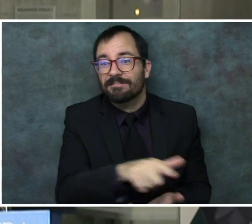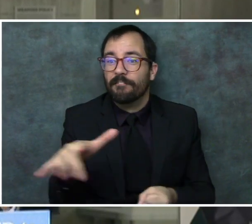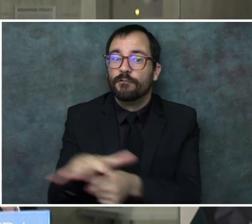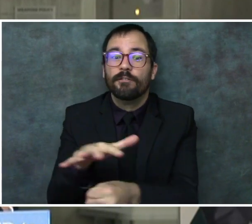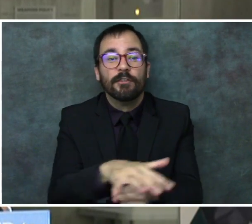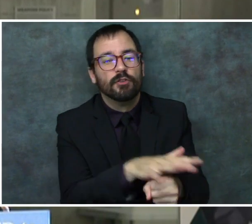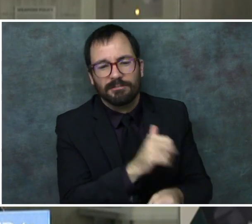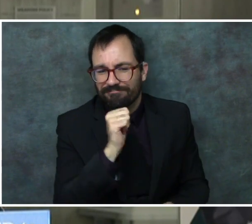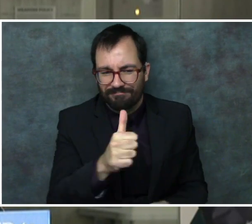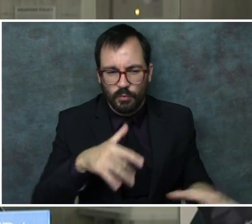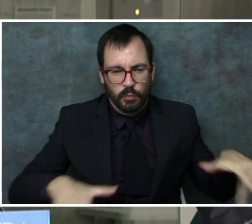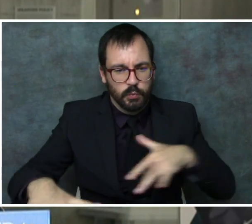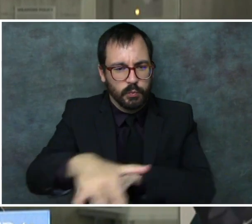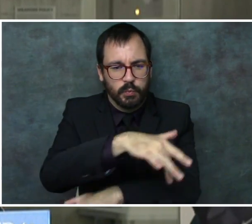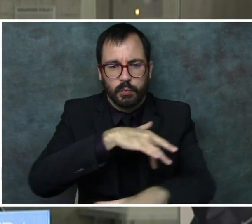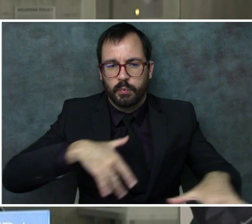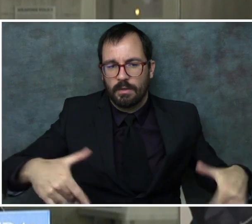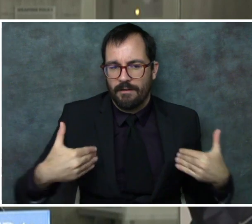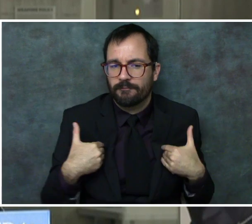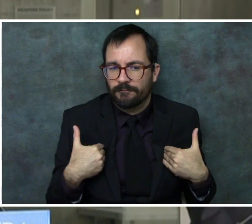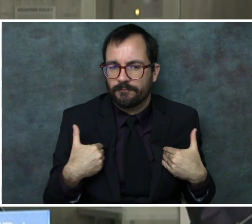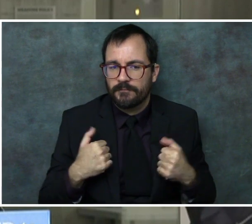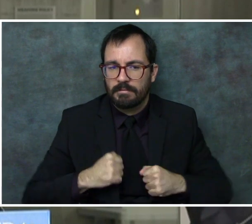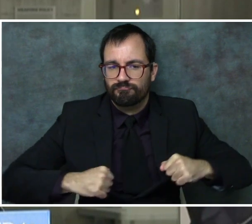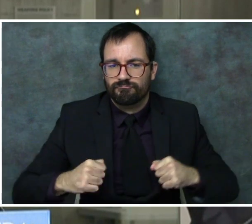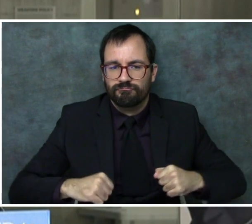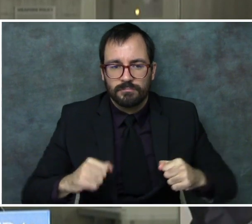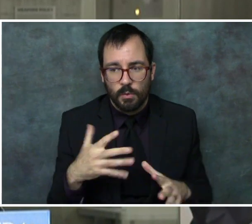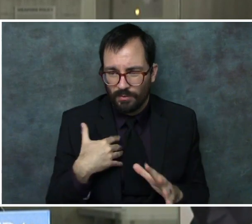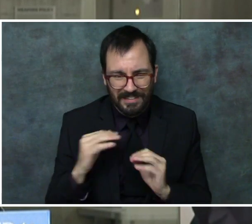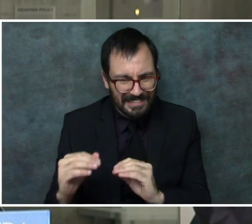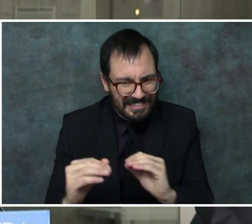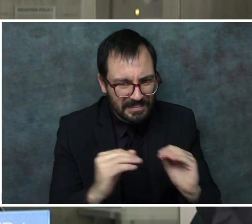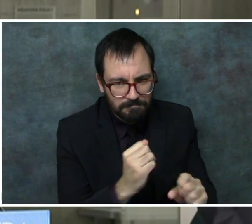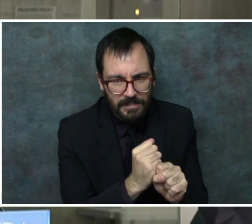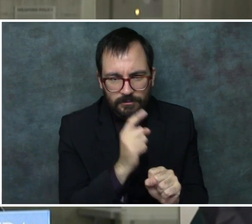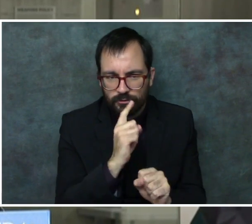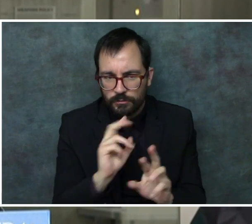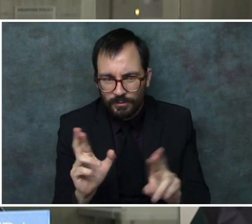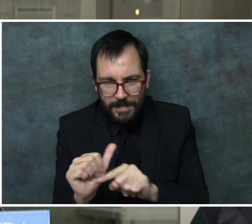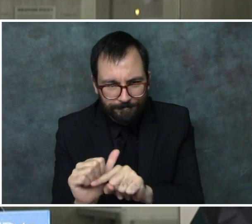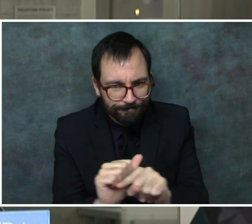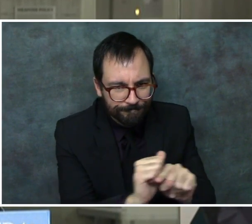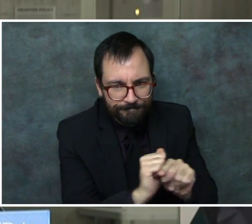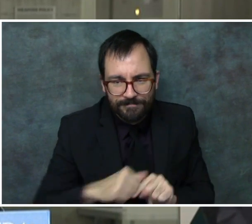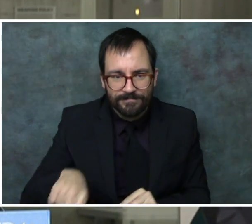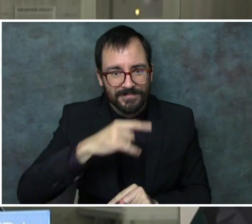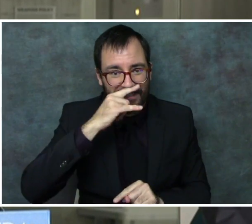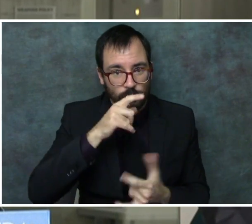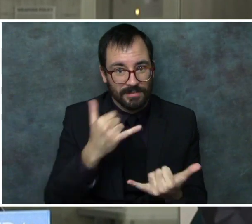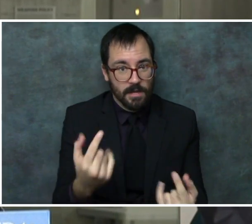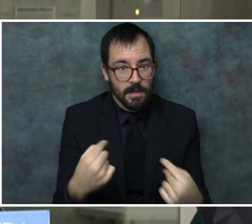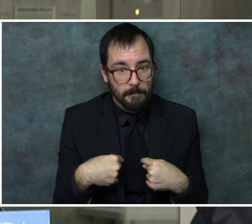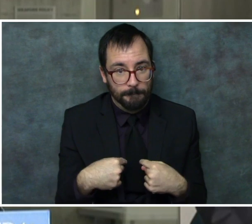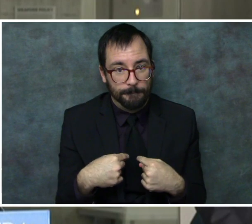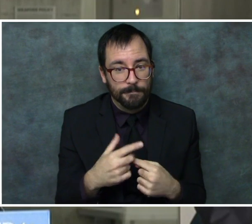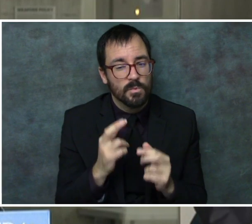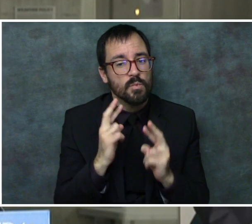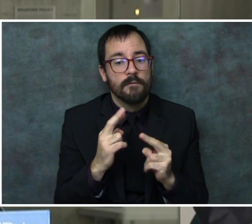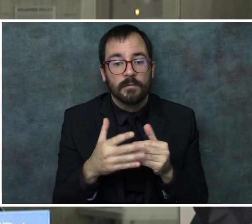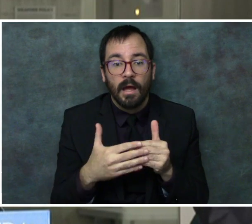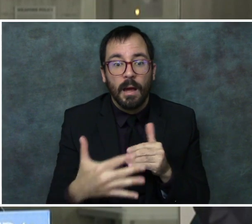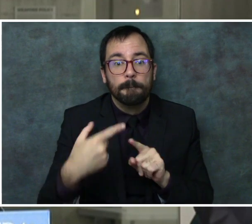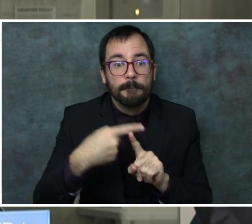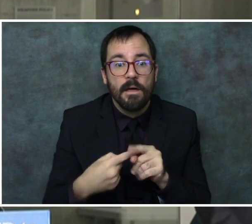taking care of our kids in those situations. But we're also going to have, hopefully, in the course of the next month, more kids coming into school. So we phased it